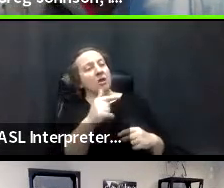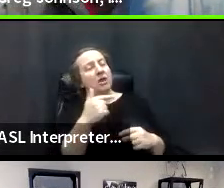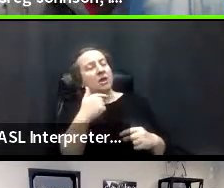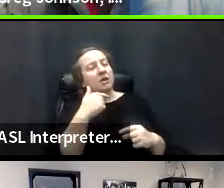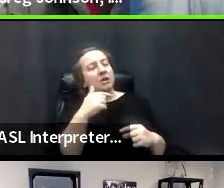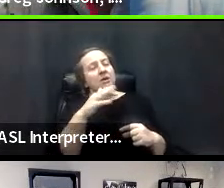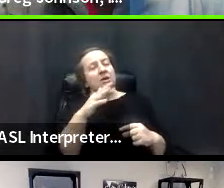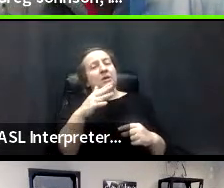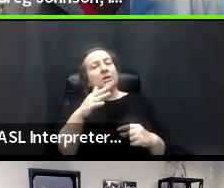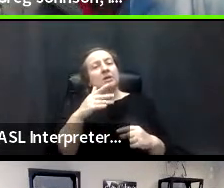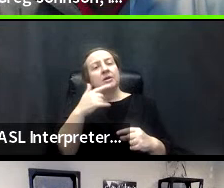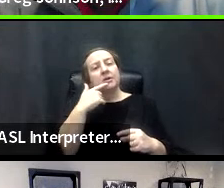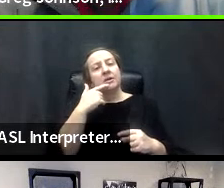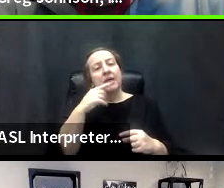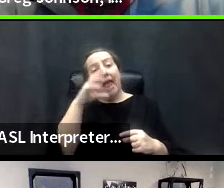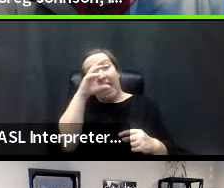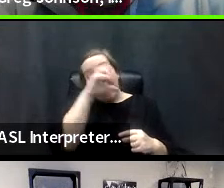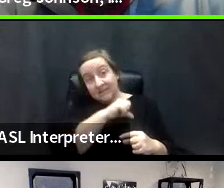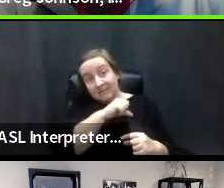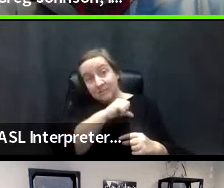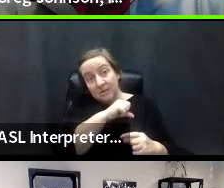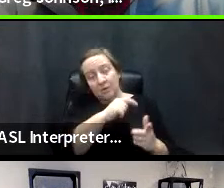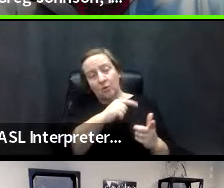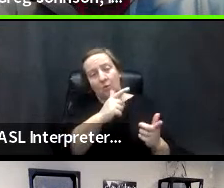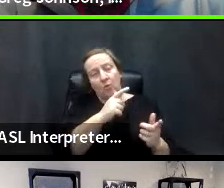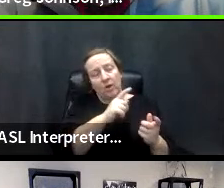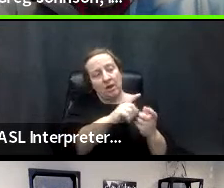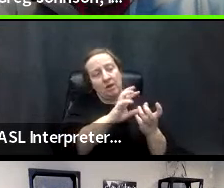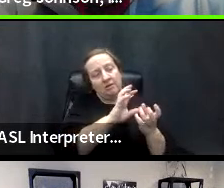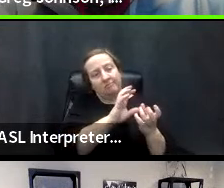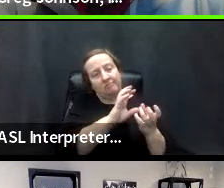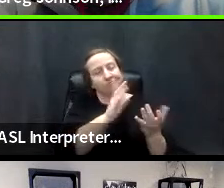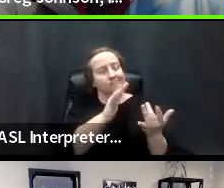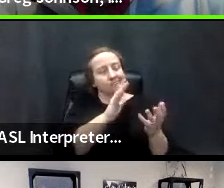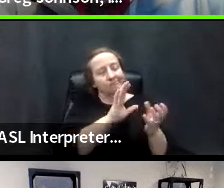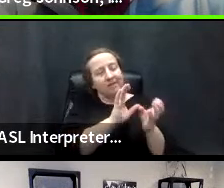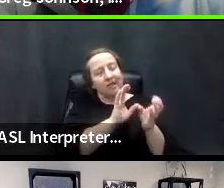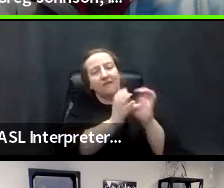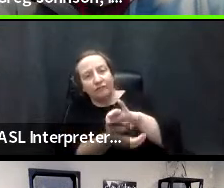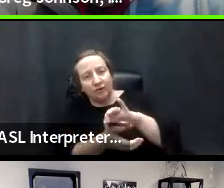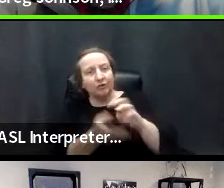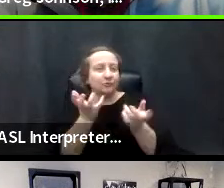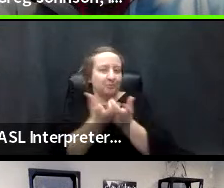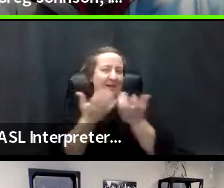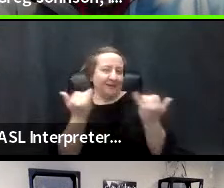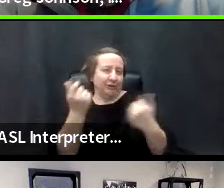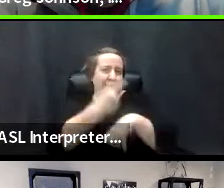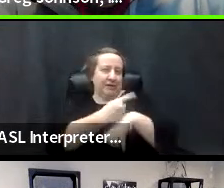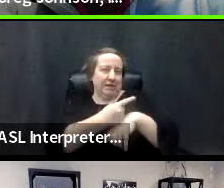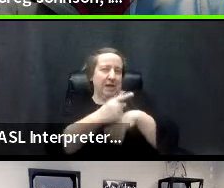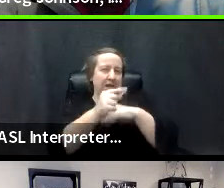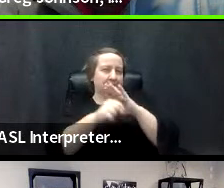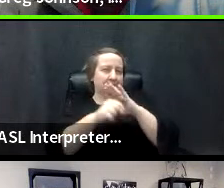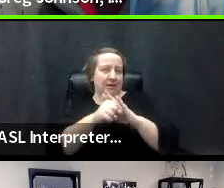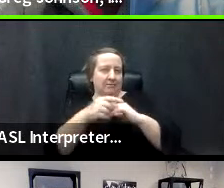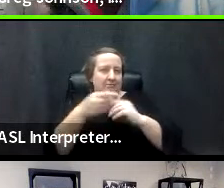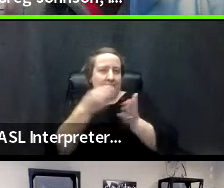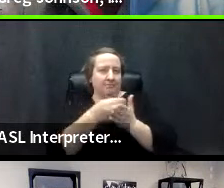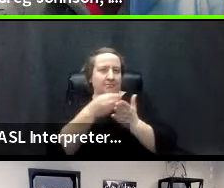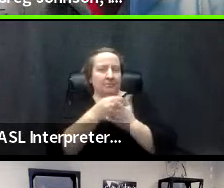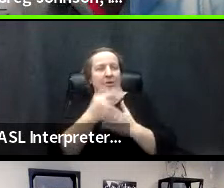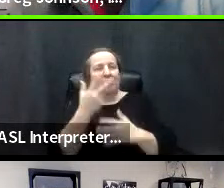moved estimates to today dollars. So between 3.5 and 4.5 with